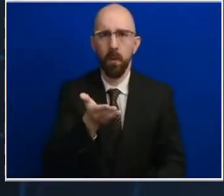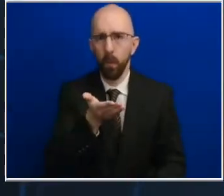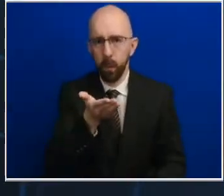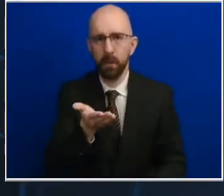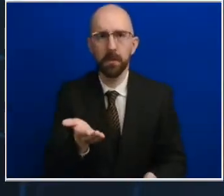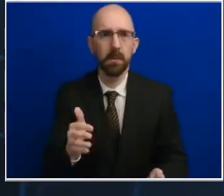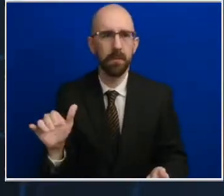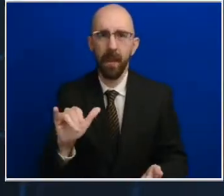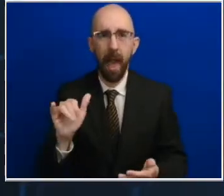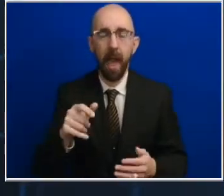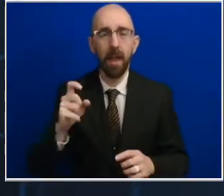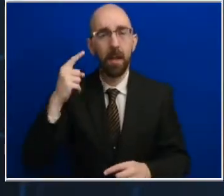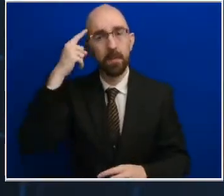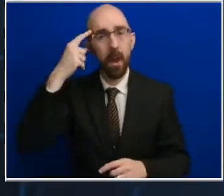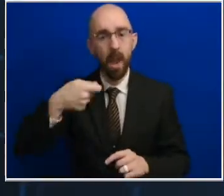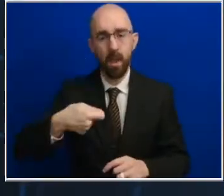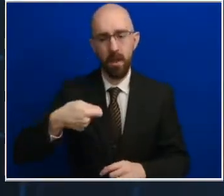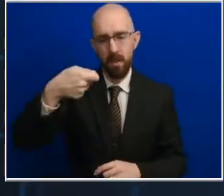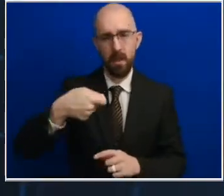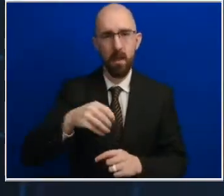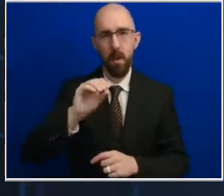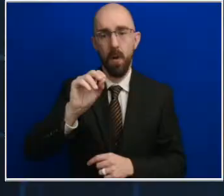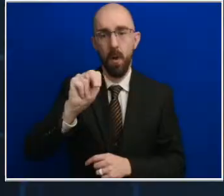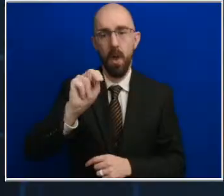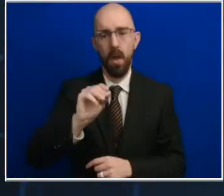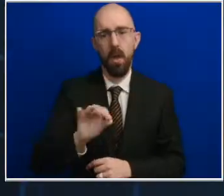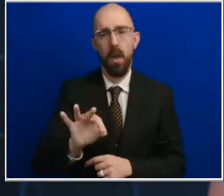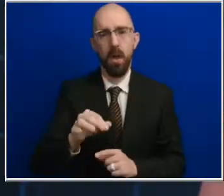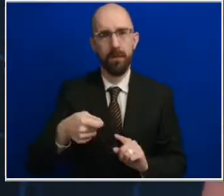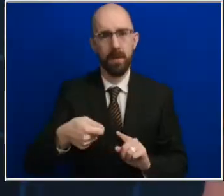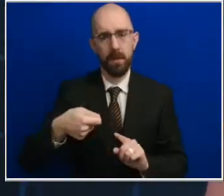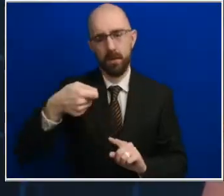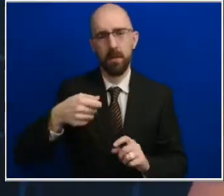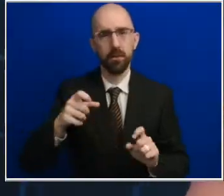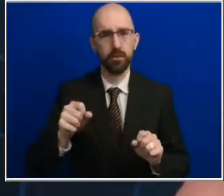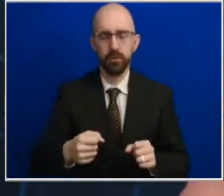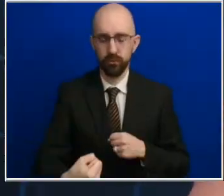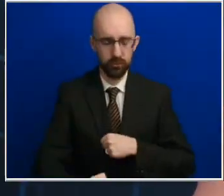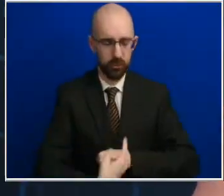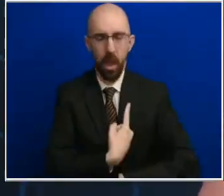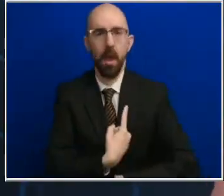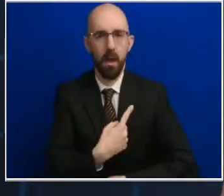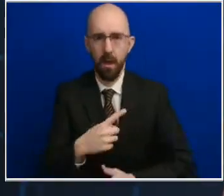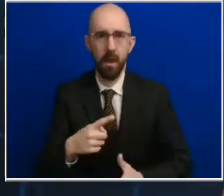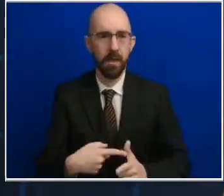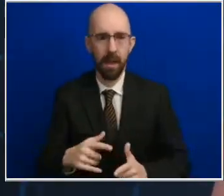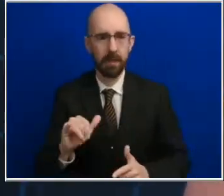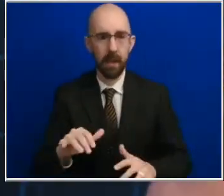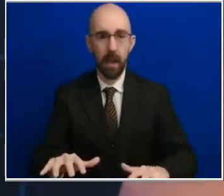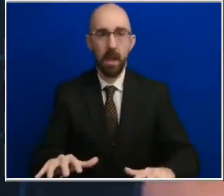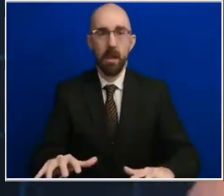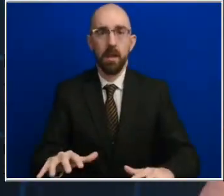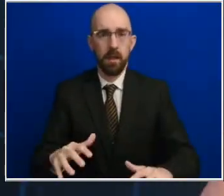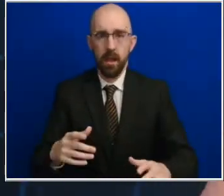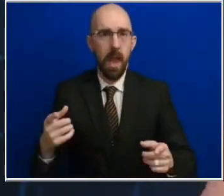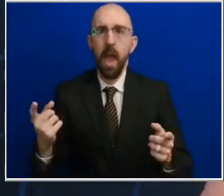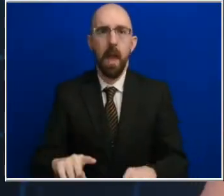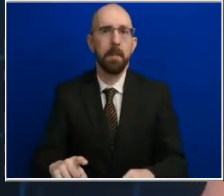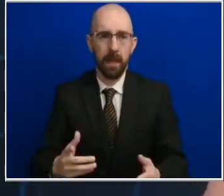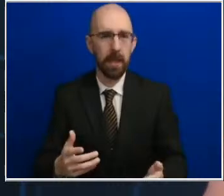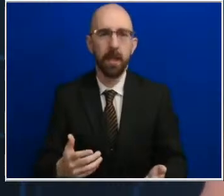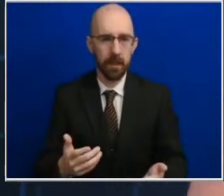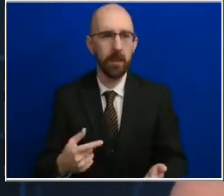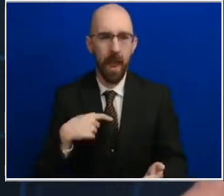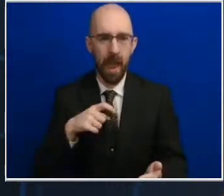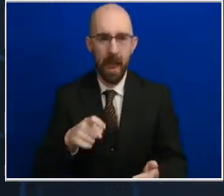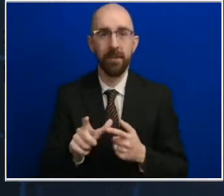switch in my brain, an on and off switch. And it would just, shock, and then a shock, and it's like, you know, and so then I'd either run to my